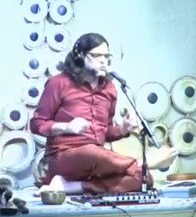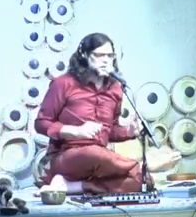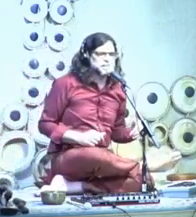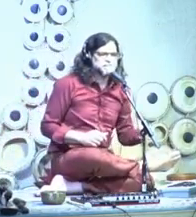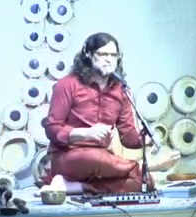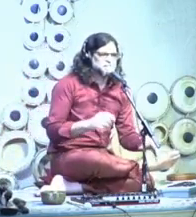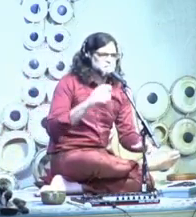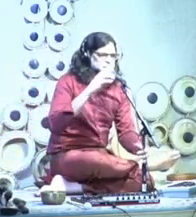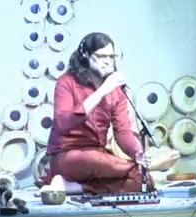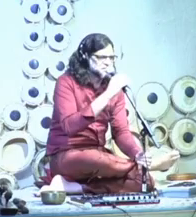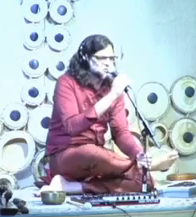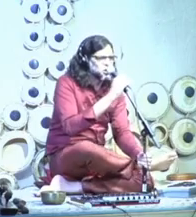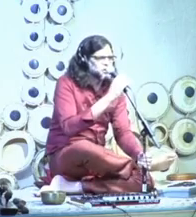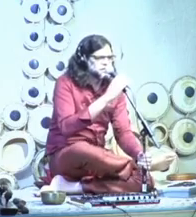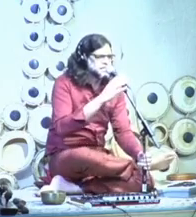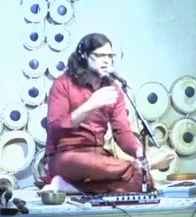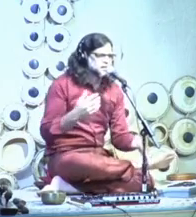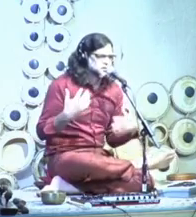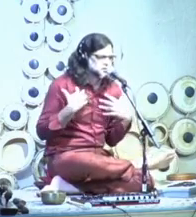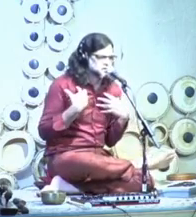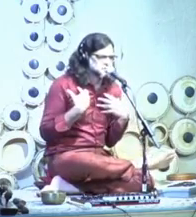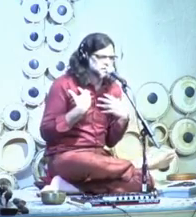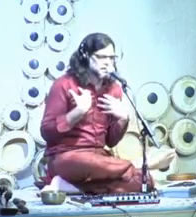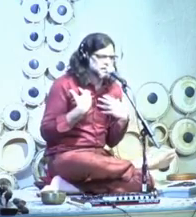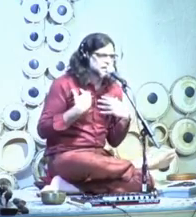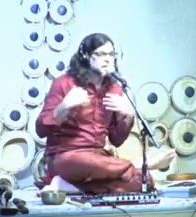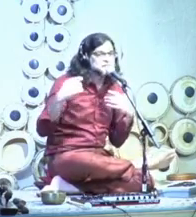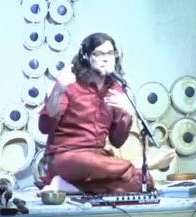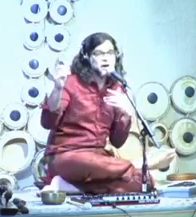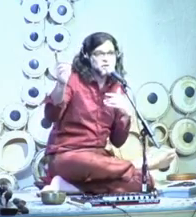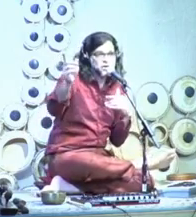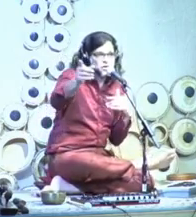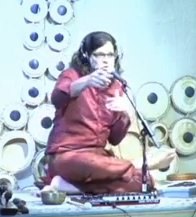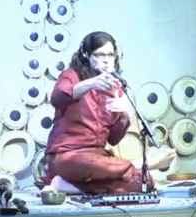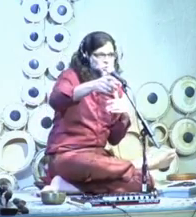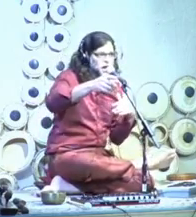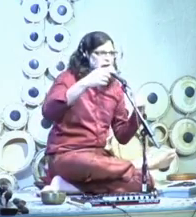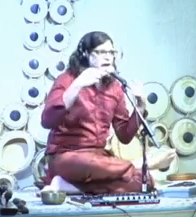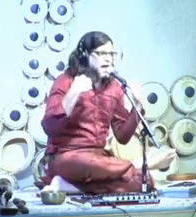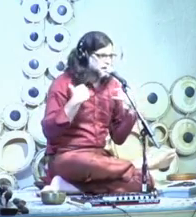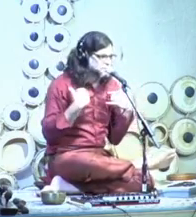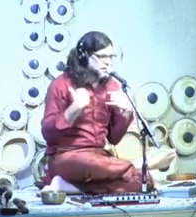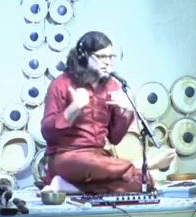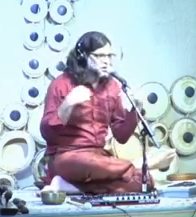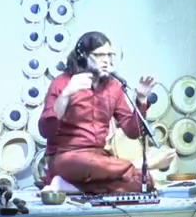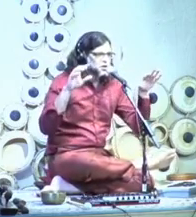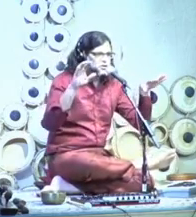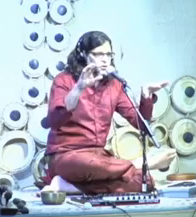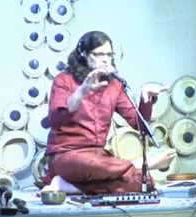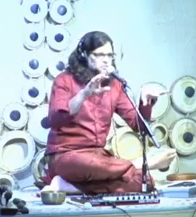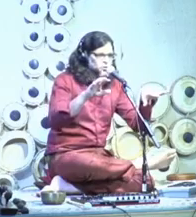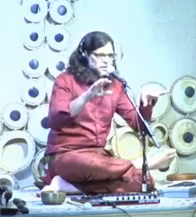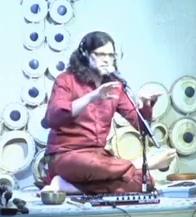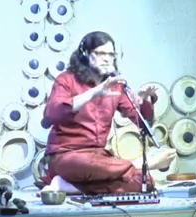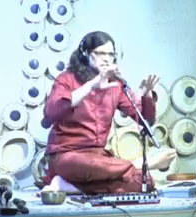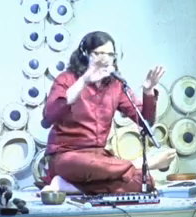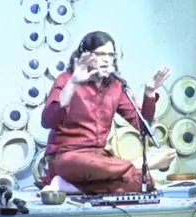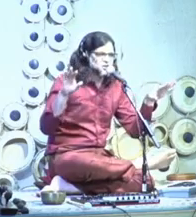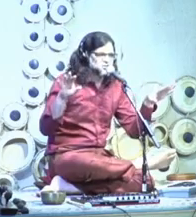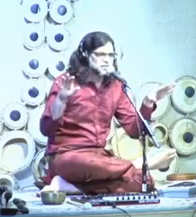That's really good to hear, because this show is not just me. It's about you and me. Your